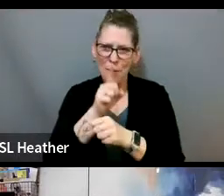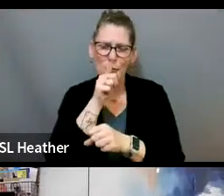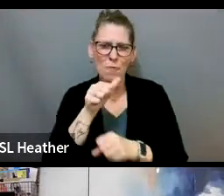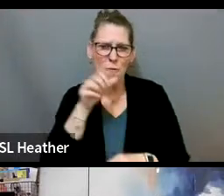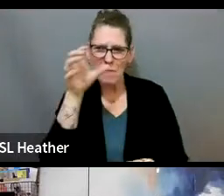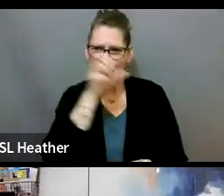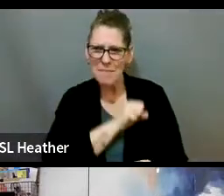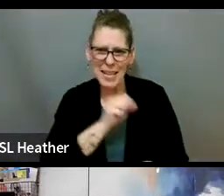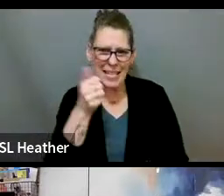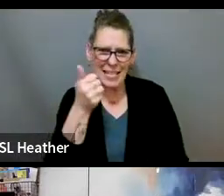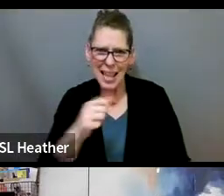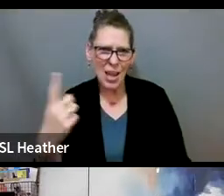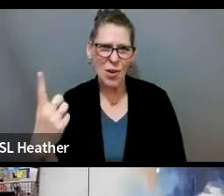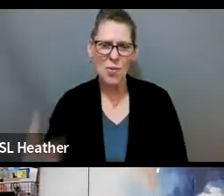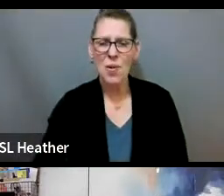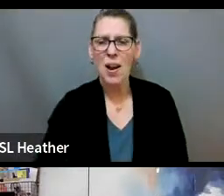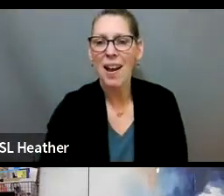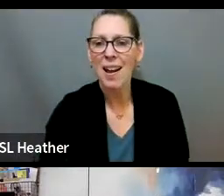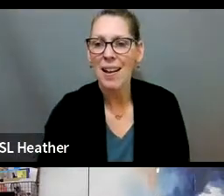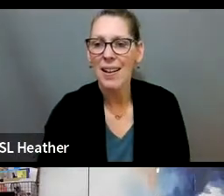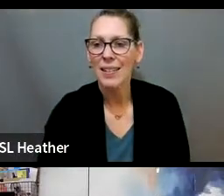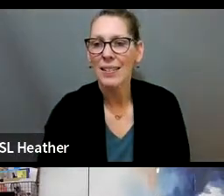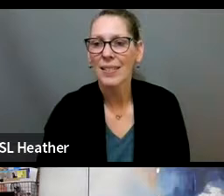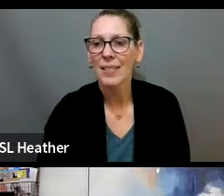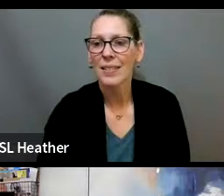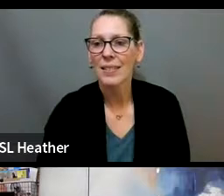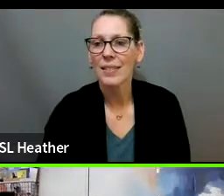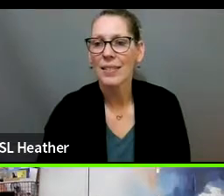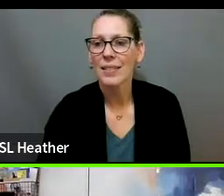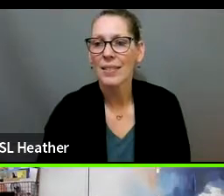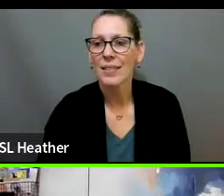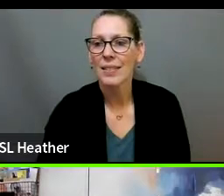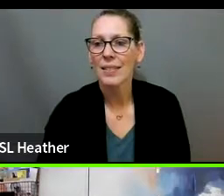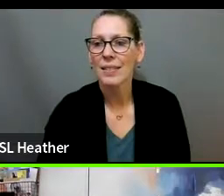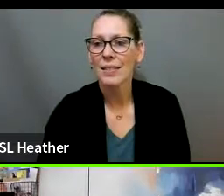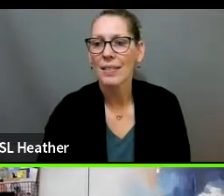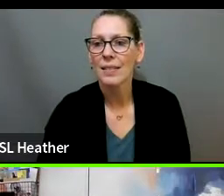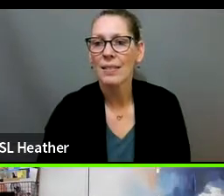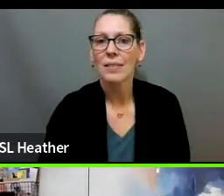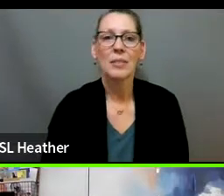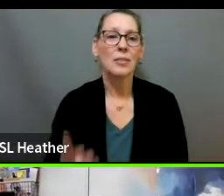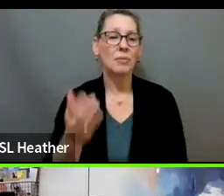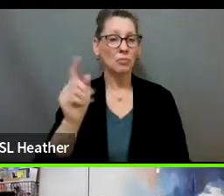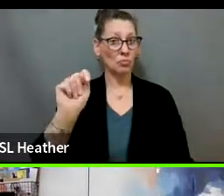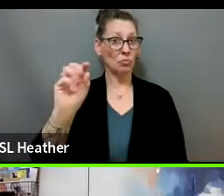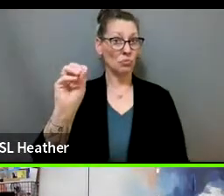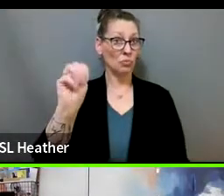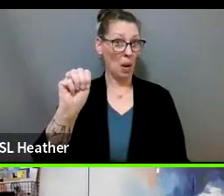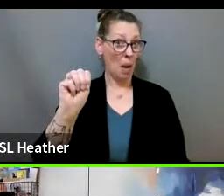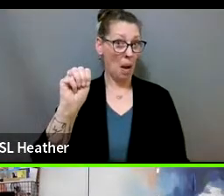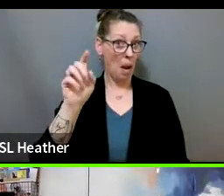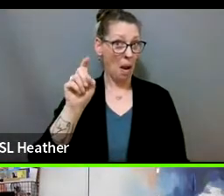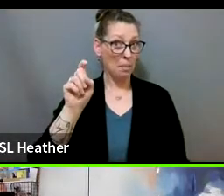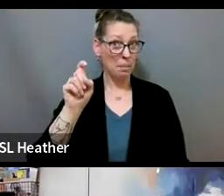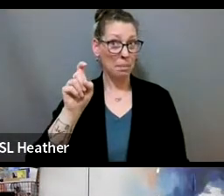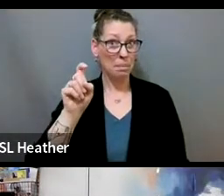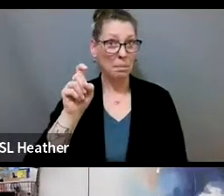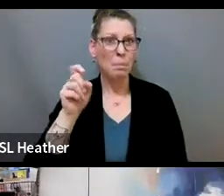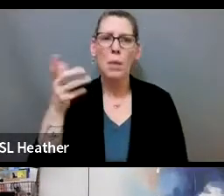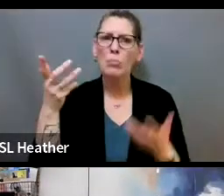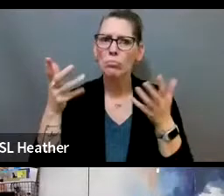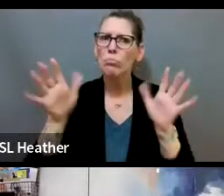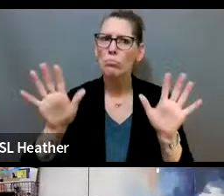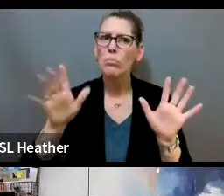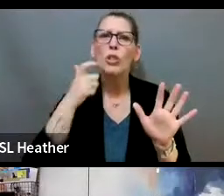who hasn't done an intro. Maybe Tom? Tom Sandler? Sandler? I think he